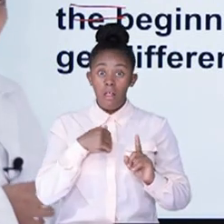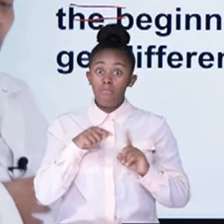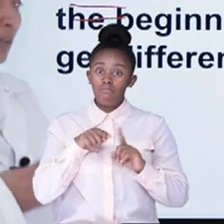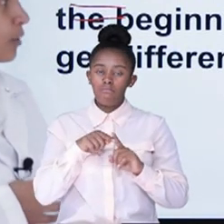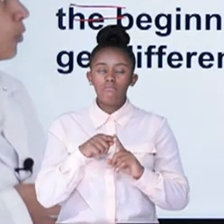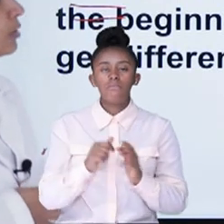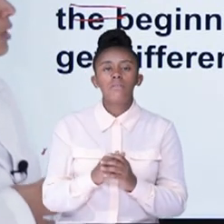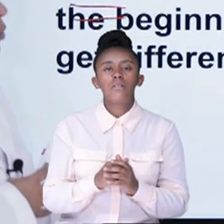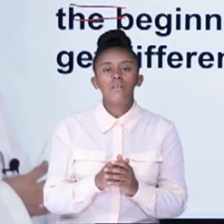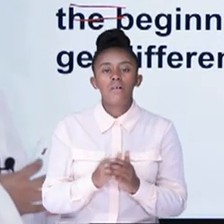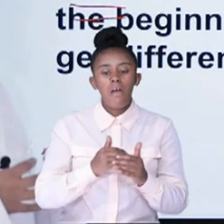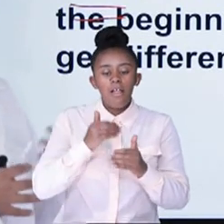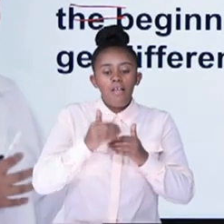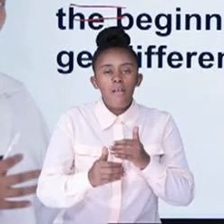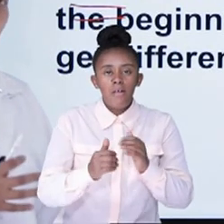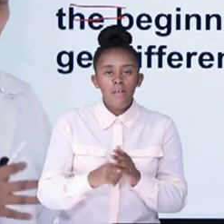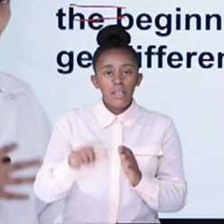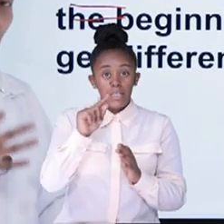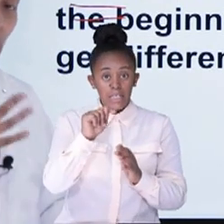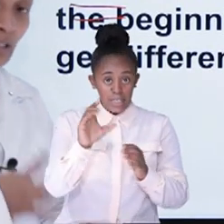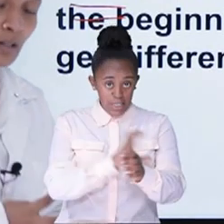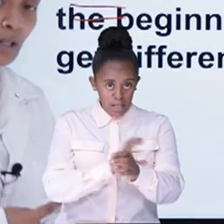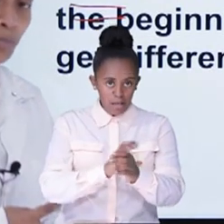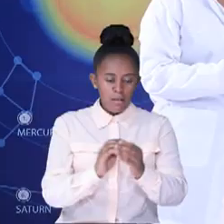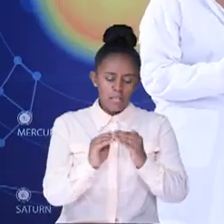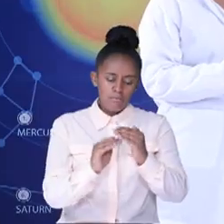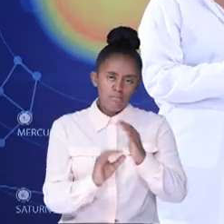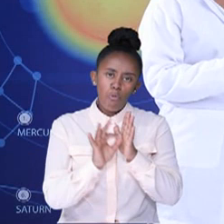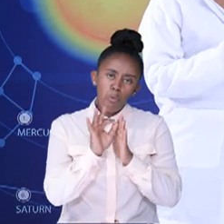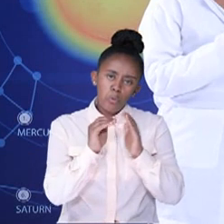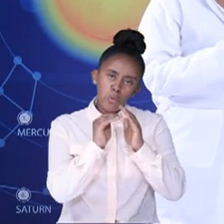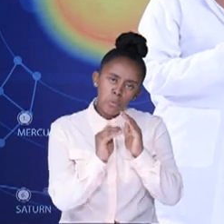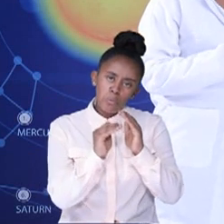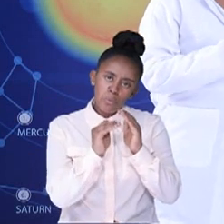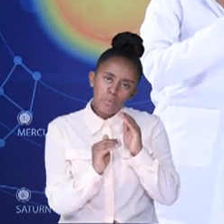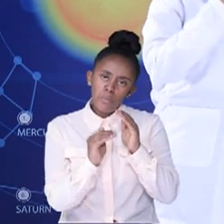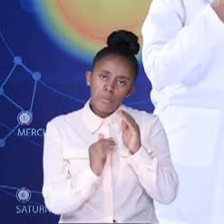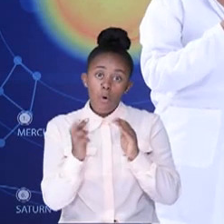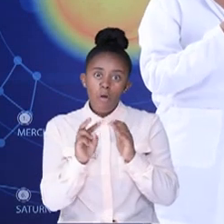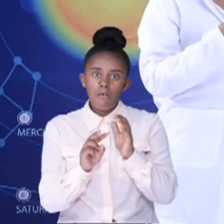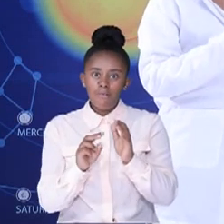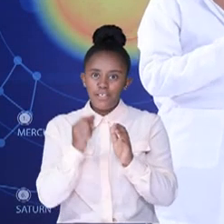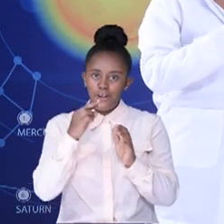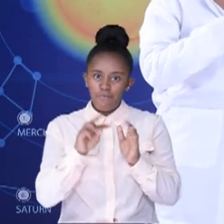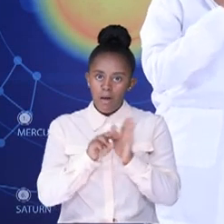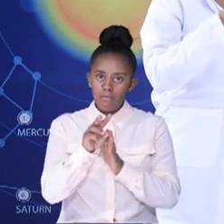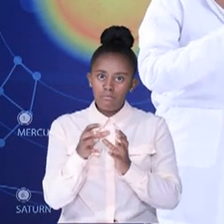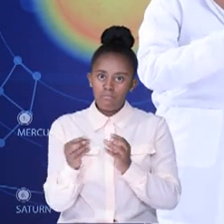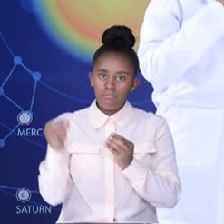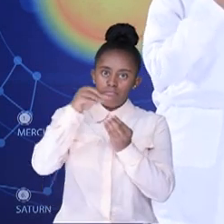on, when the T cells decrease in number, or when the virus increases in number,